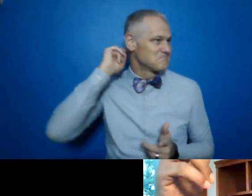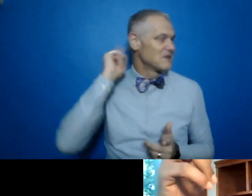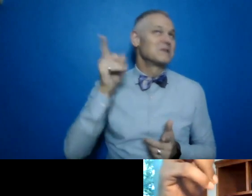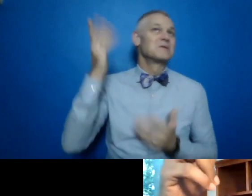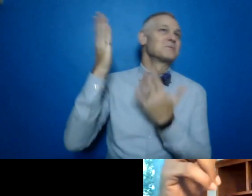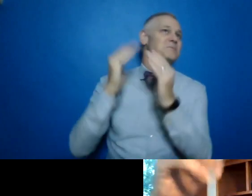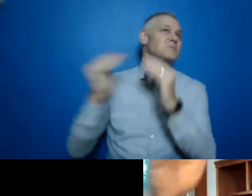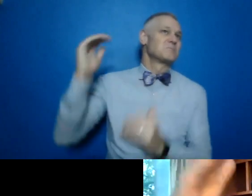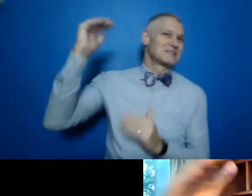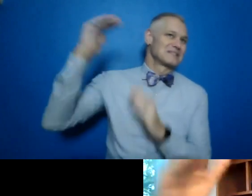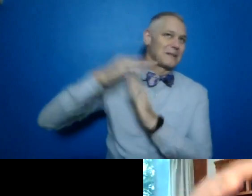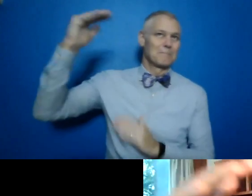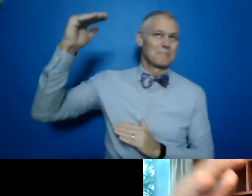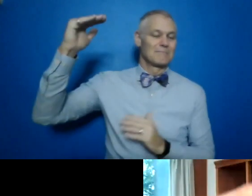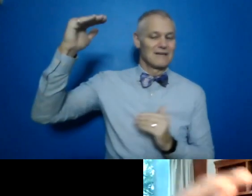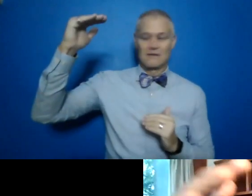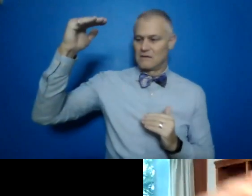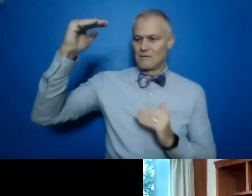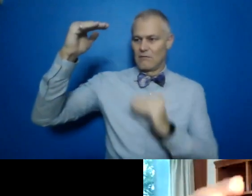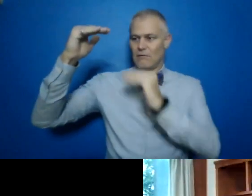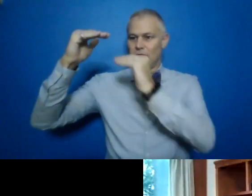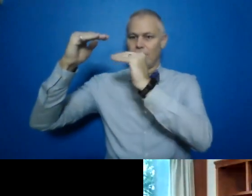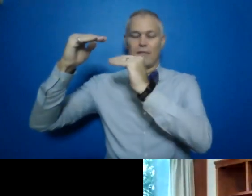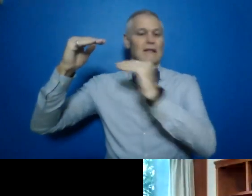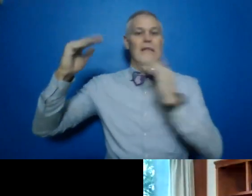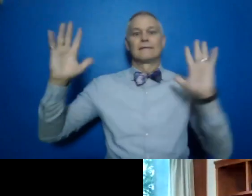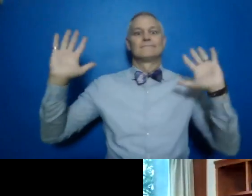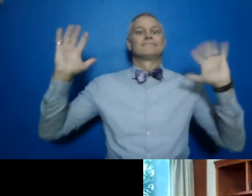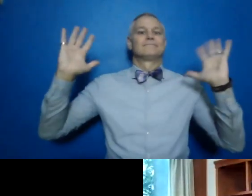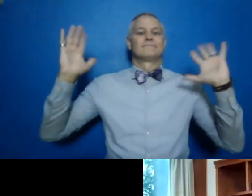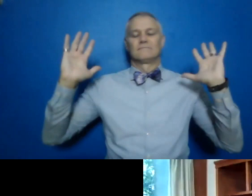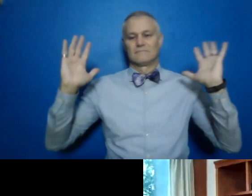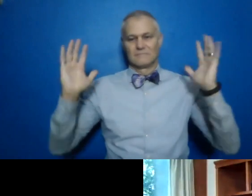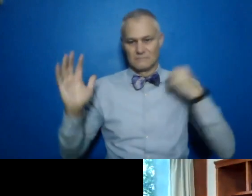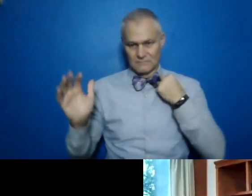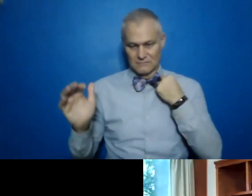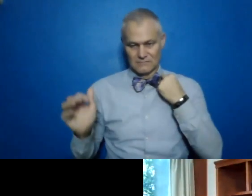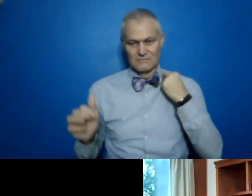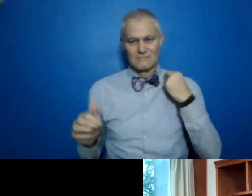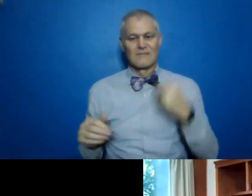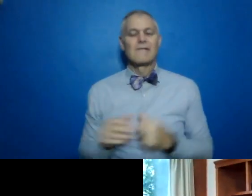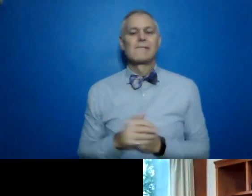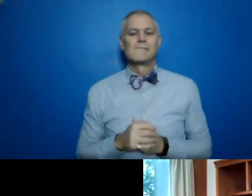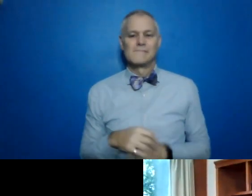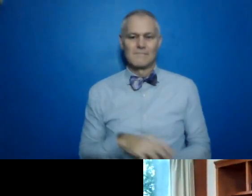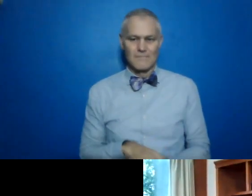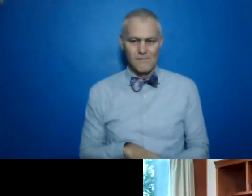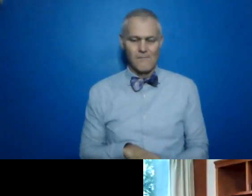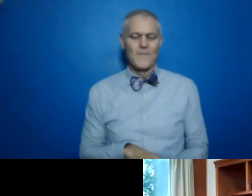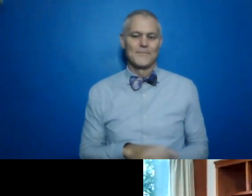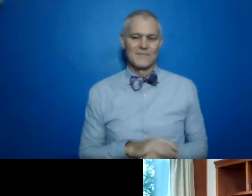Mm-hmm. then, and everything else is within the hierarchy underneath that, then it is a really